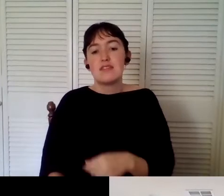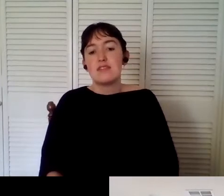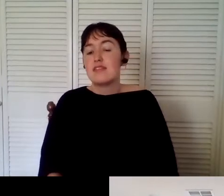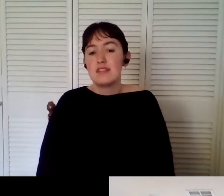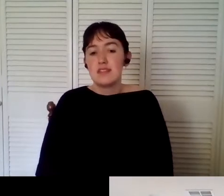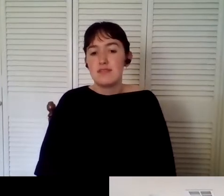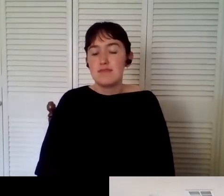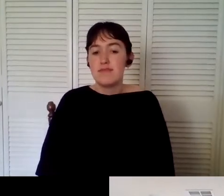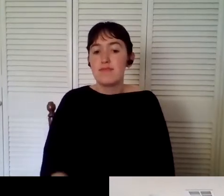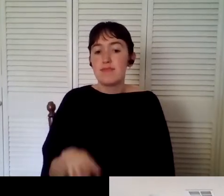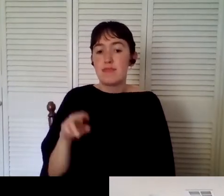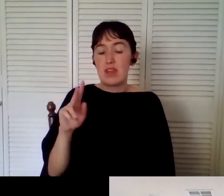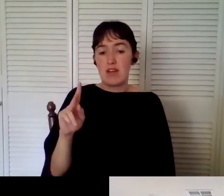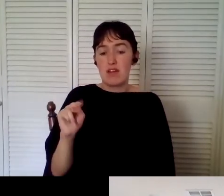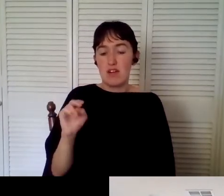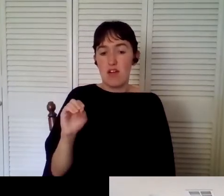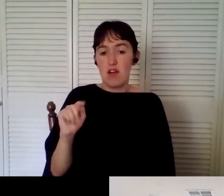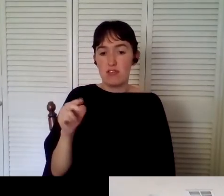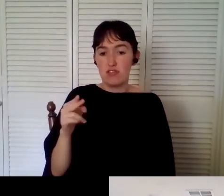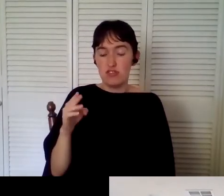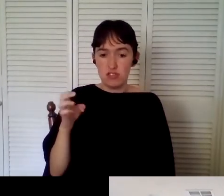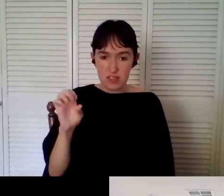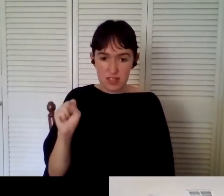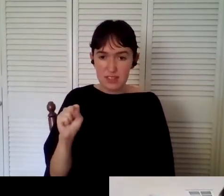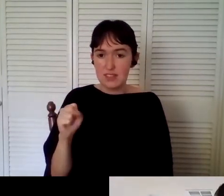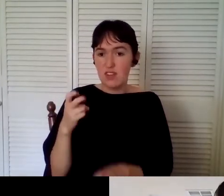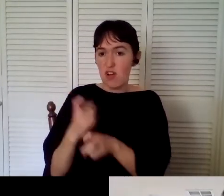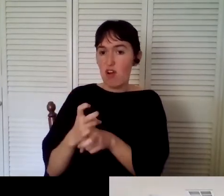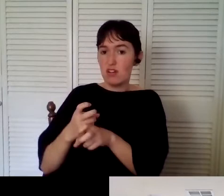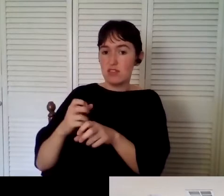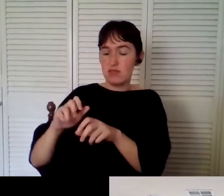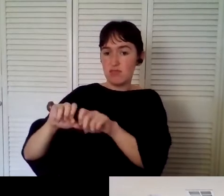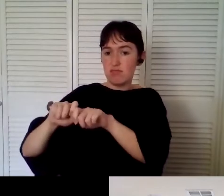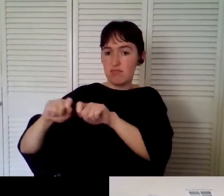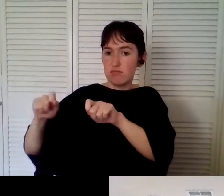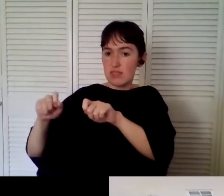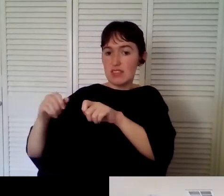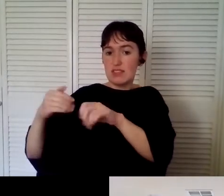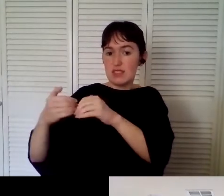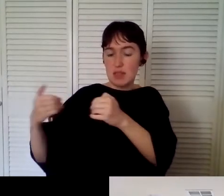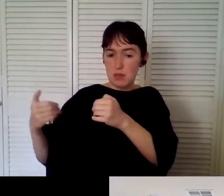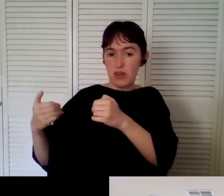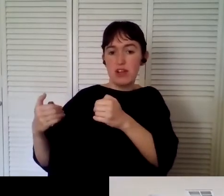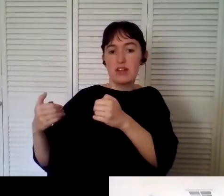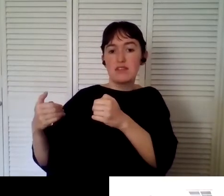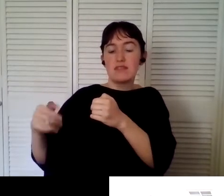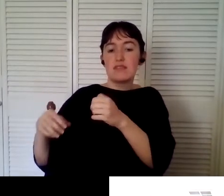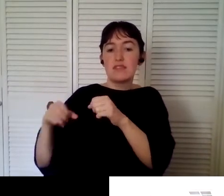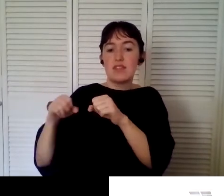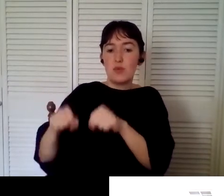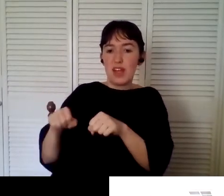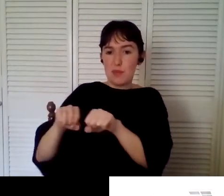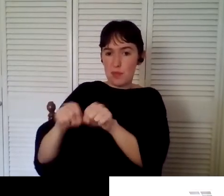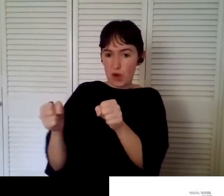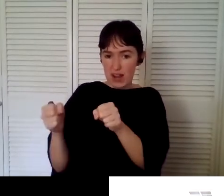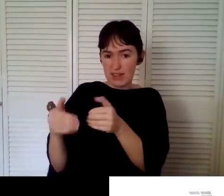Because notches are harder to pull off because you have a high chance of breaking off. Yeah, right.